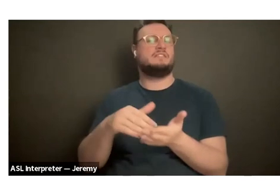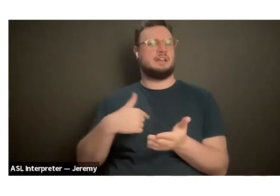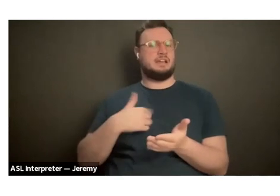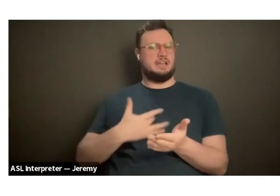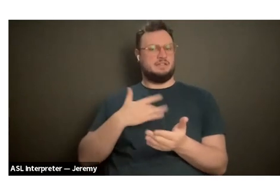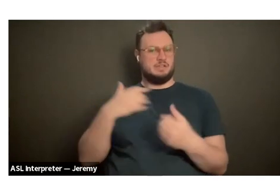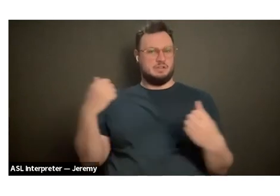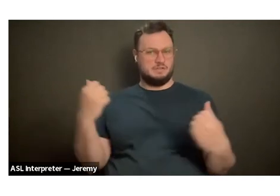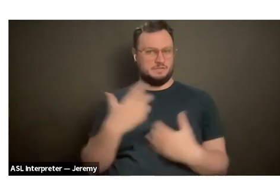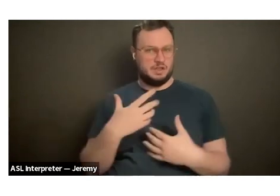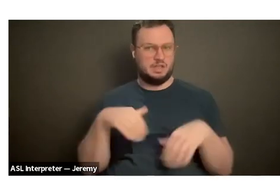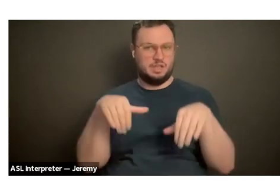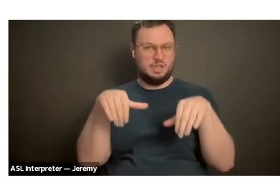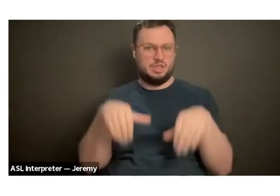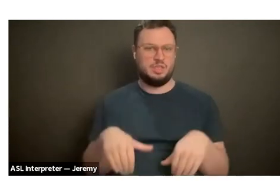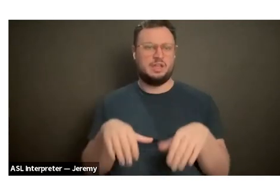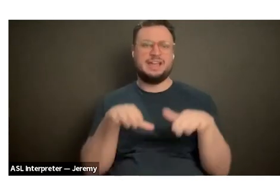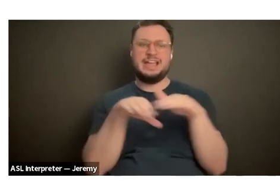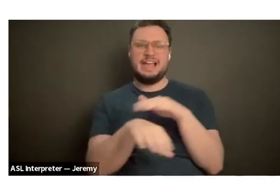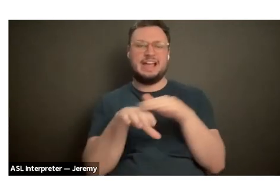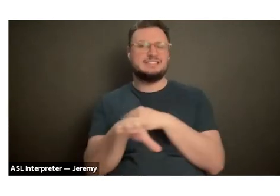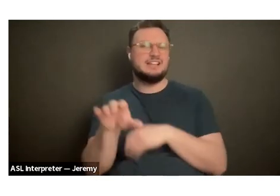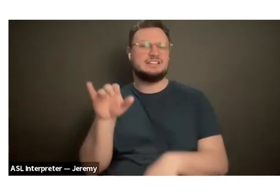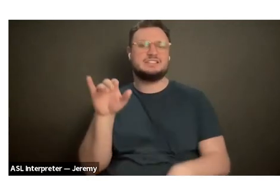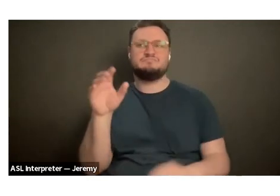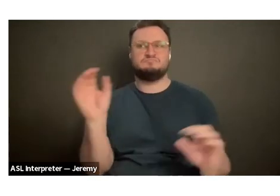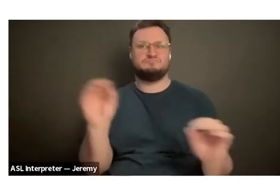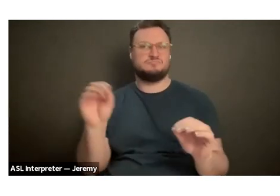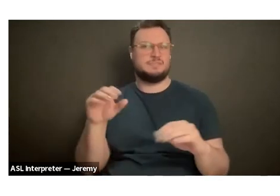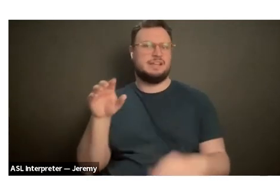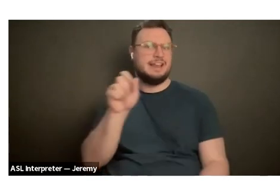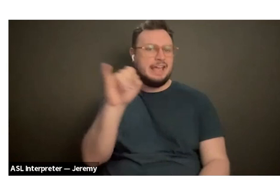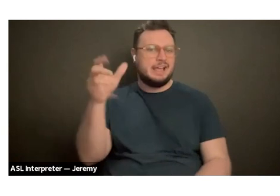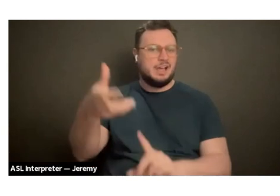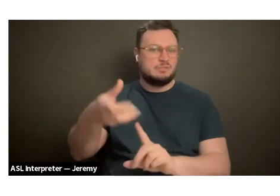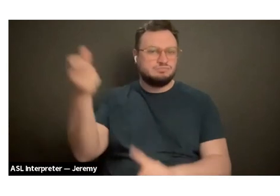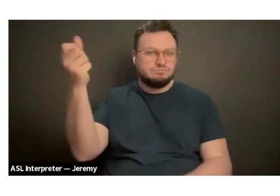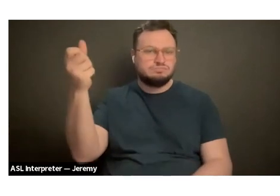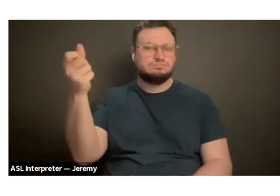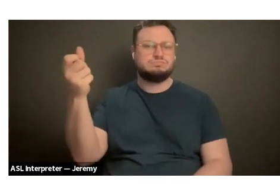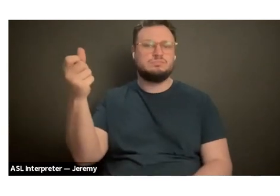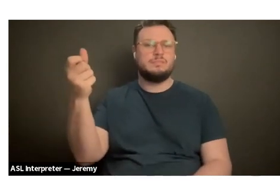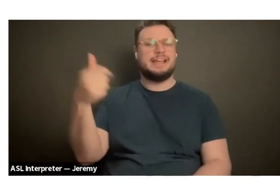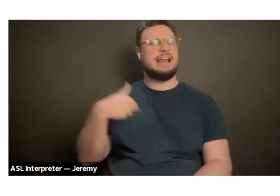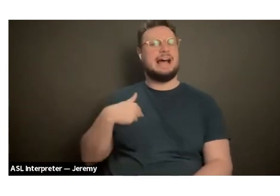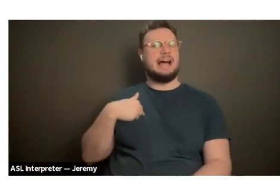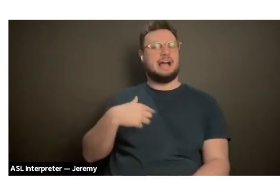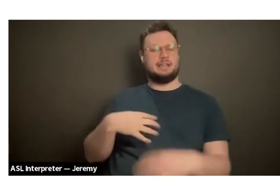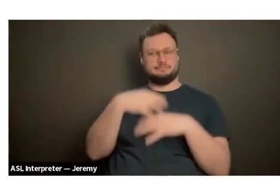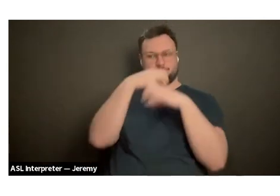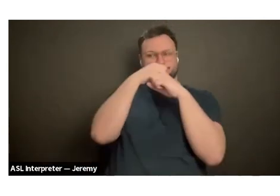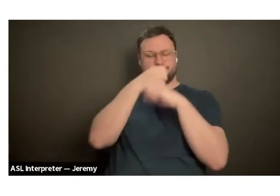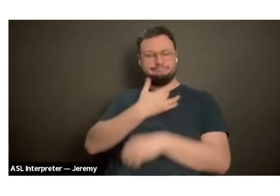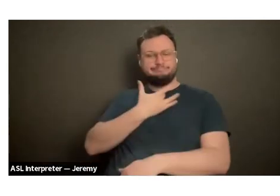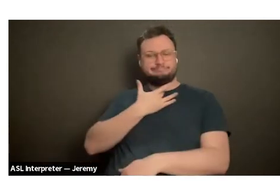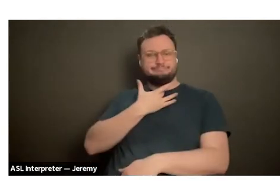aggressive access so many times where I was too afraid because of lack of access intimacy to